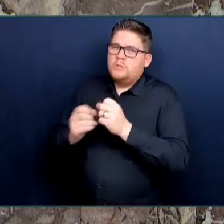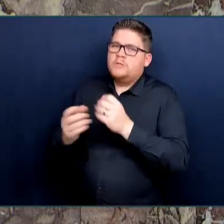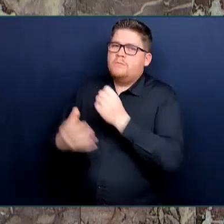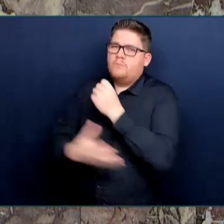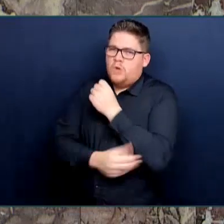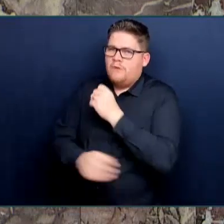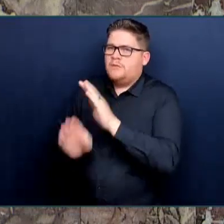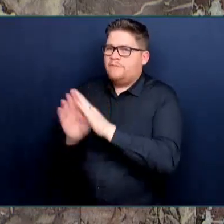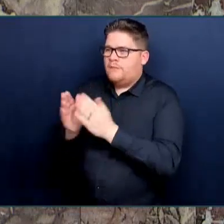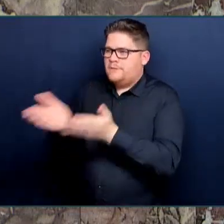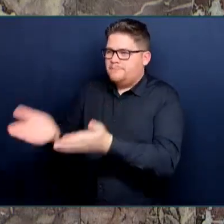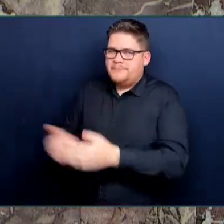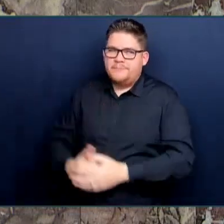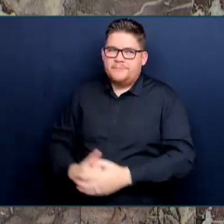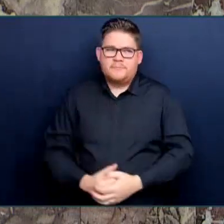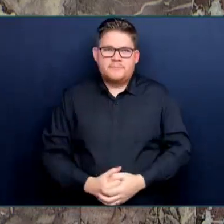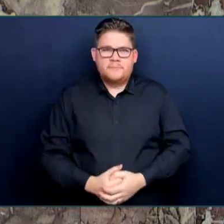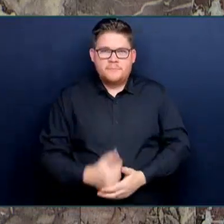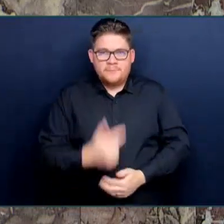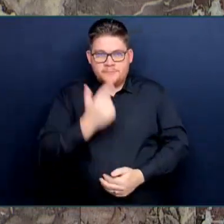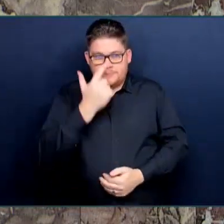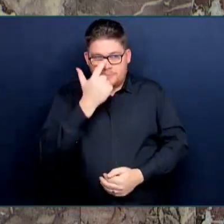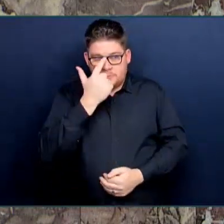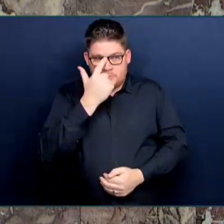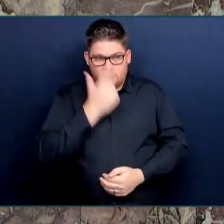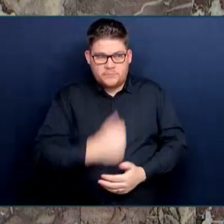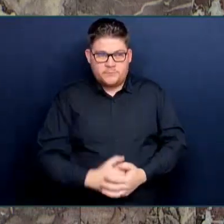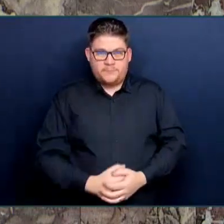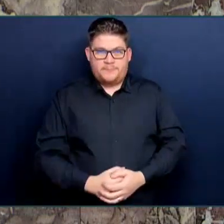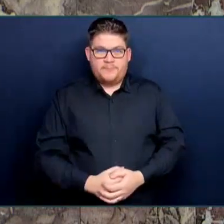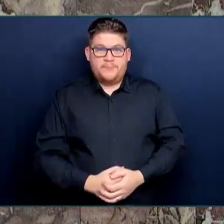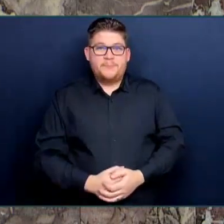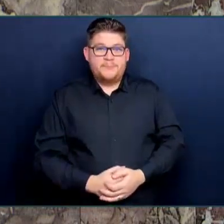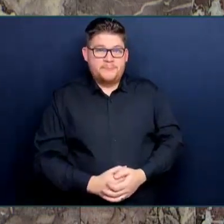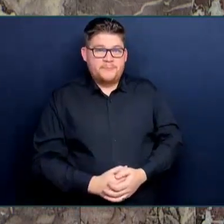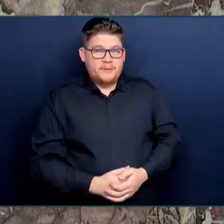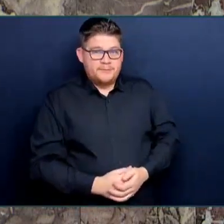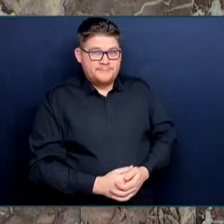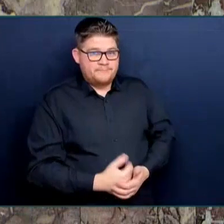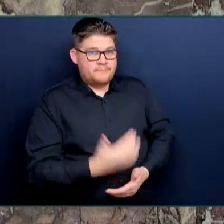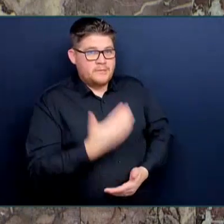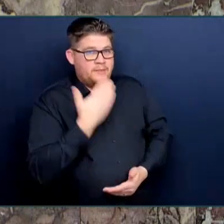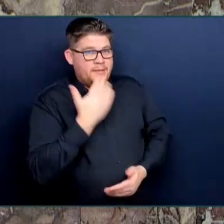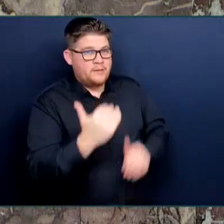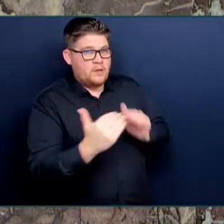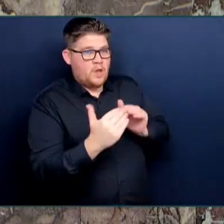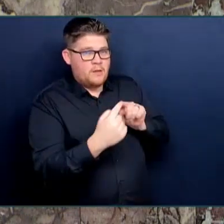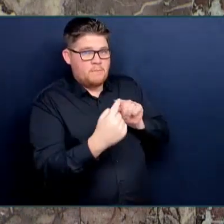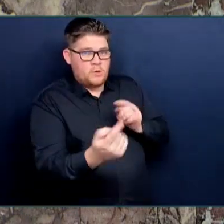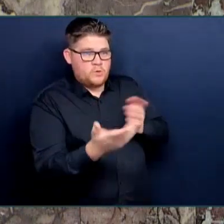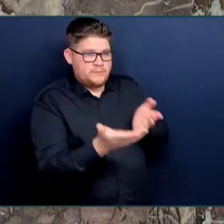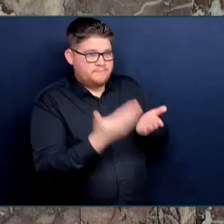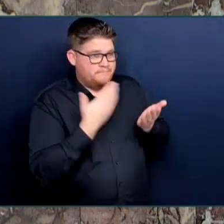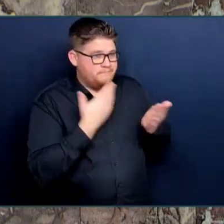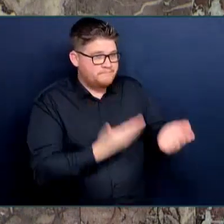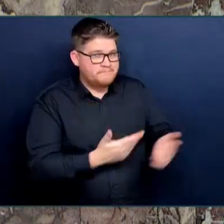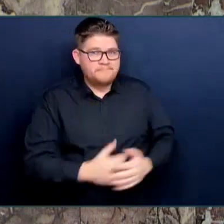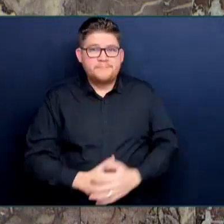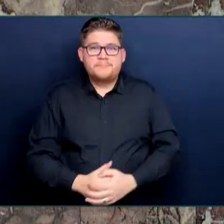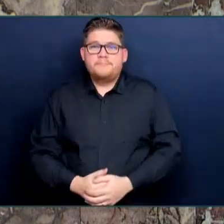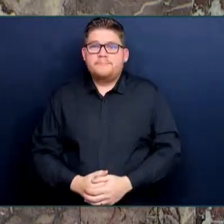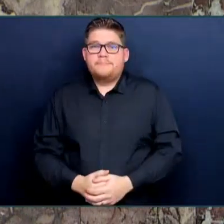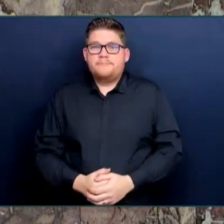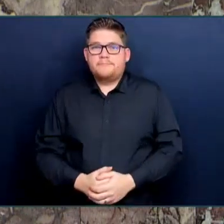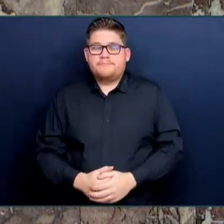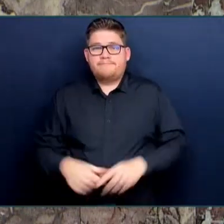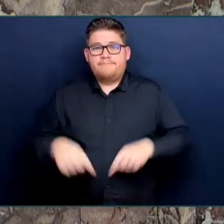Thank you, Mr. Speaker, and thank you to my colleague across the aisle. I'm grateful to be in this role as Minister of Social Development and Poverty